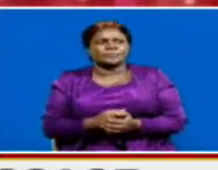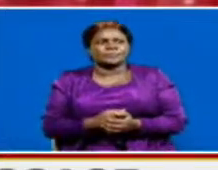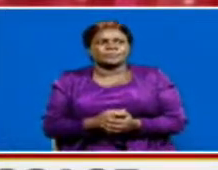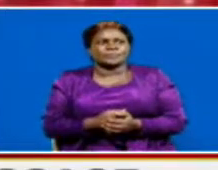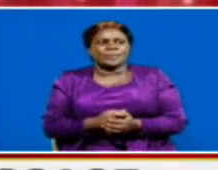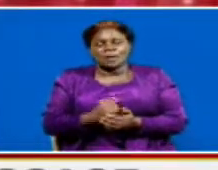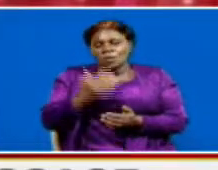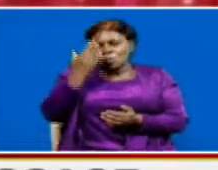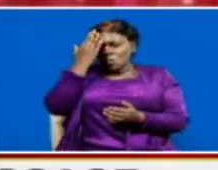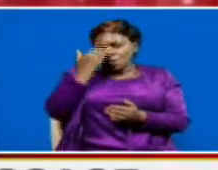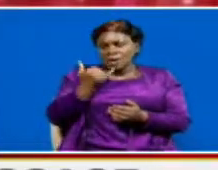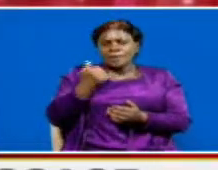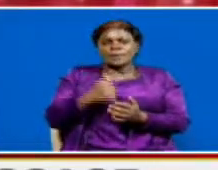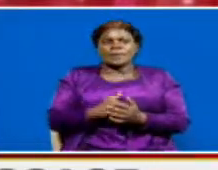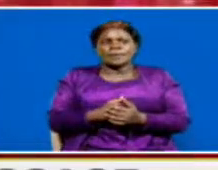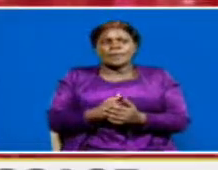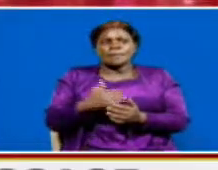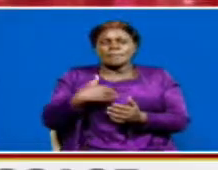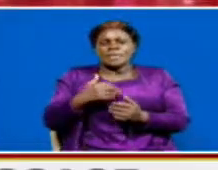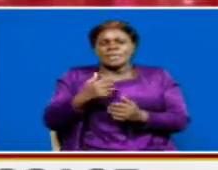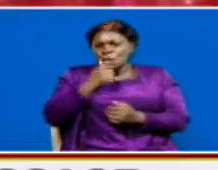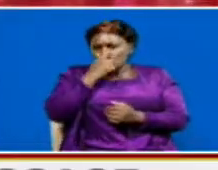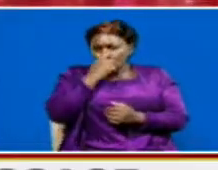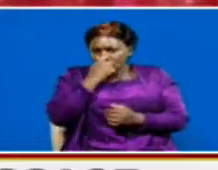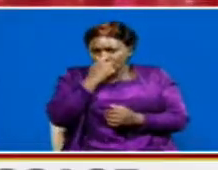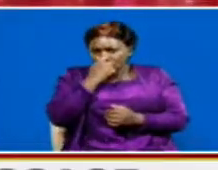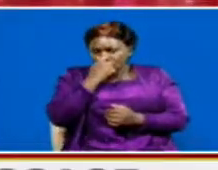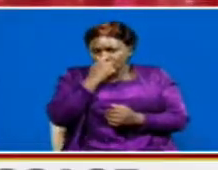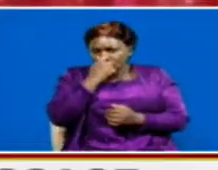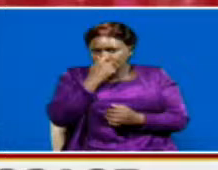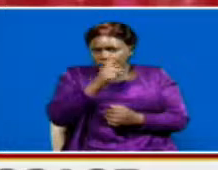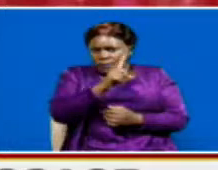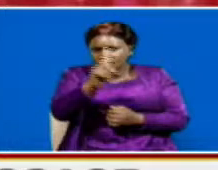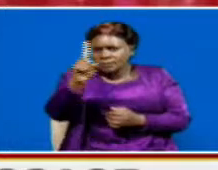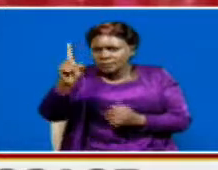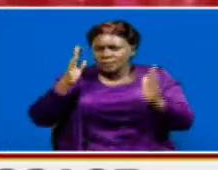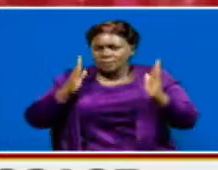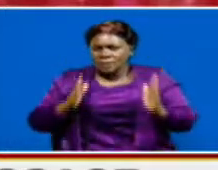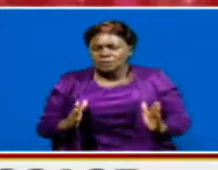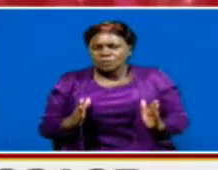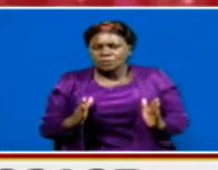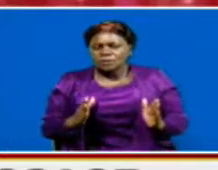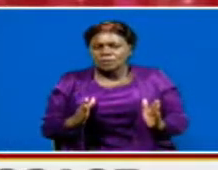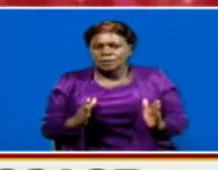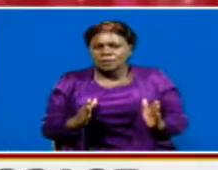And that is why I wish every Kenyan,